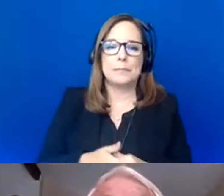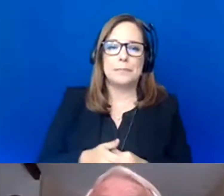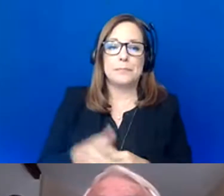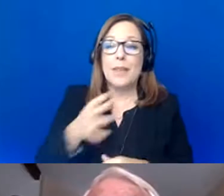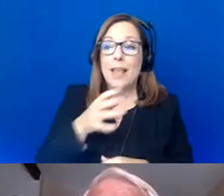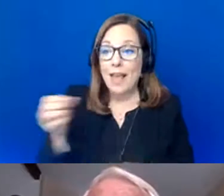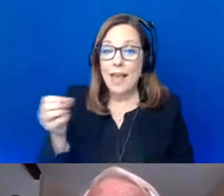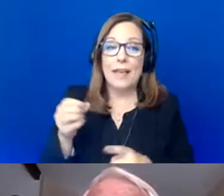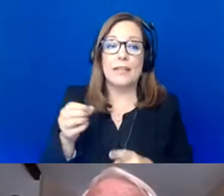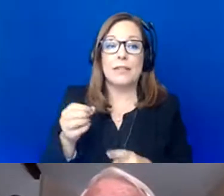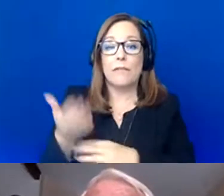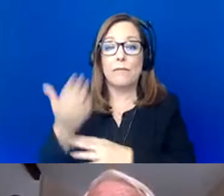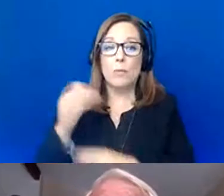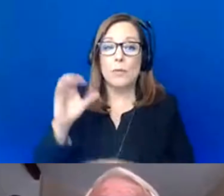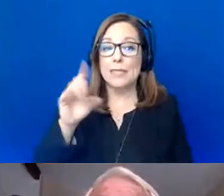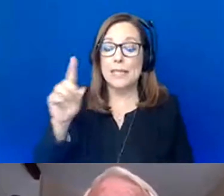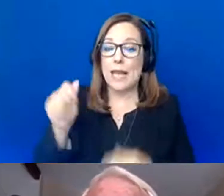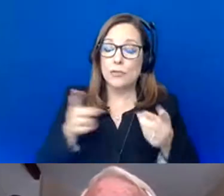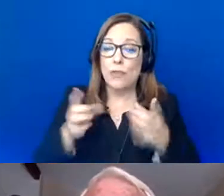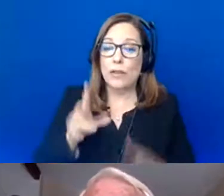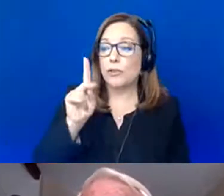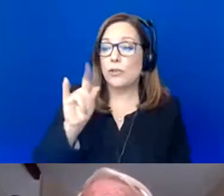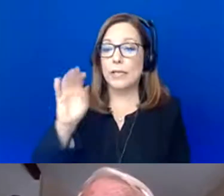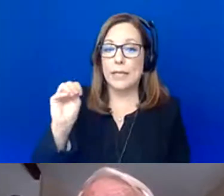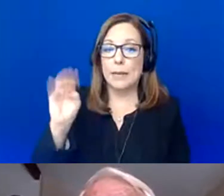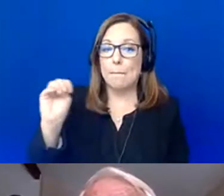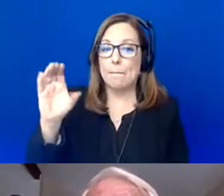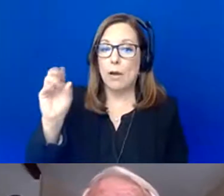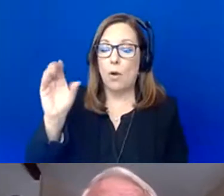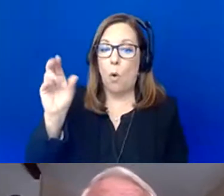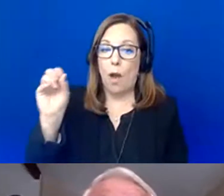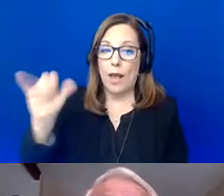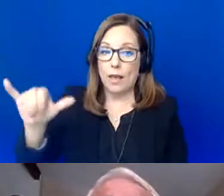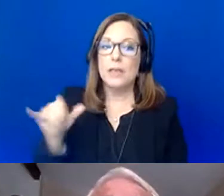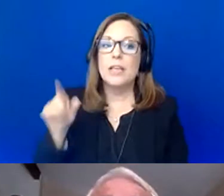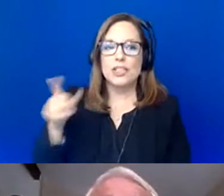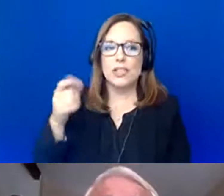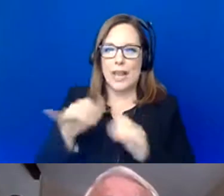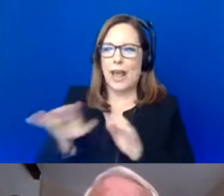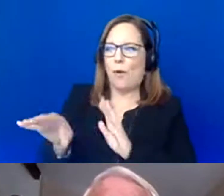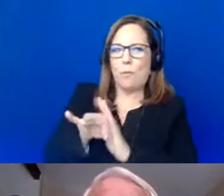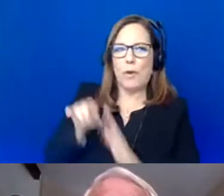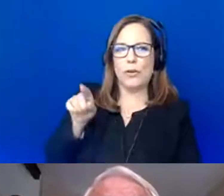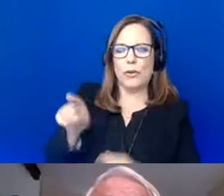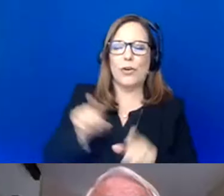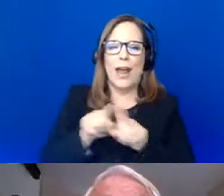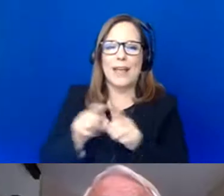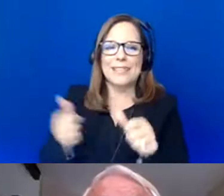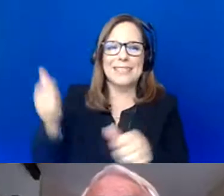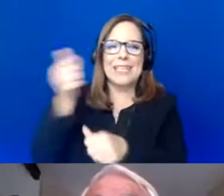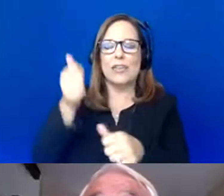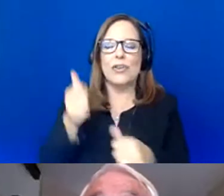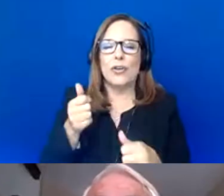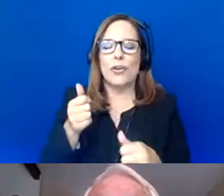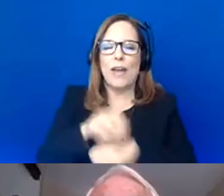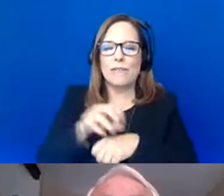director, Kim McCoy-Wade, who has now been appointed senior advisor to the governor for